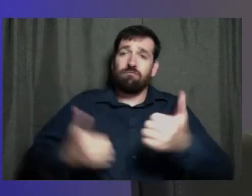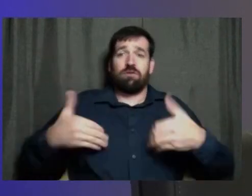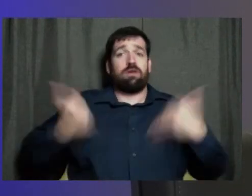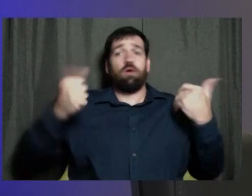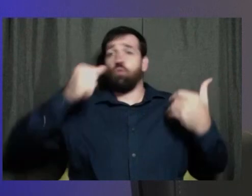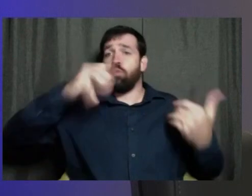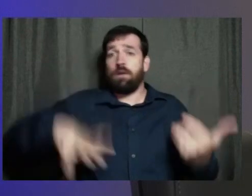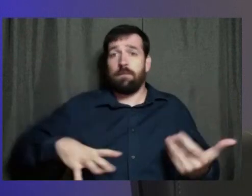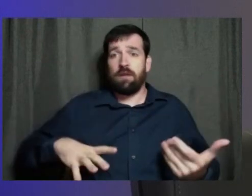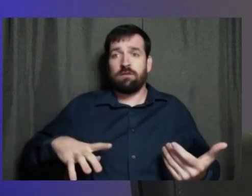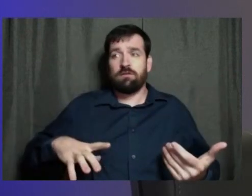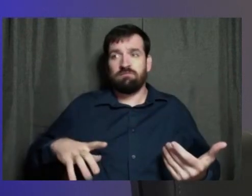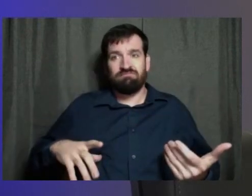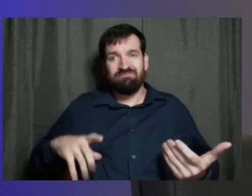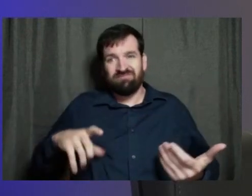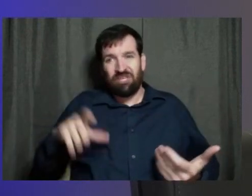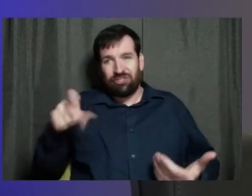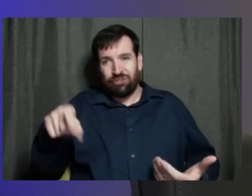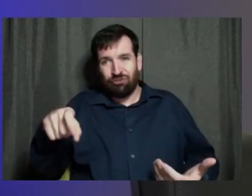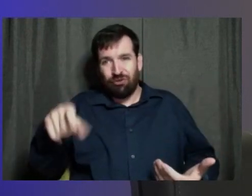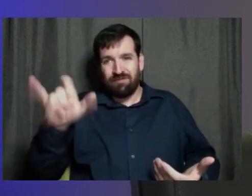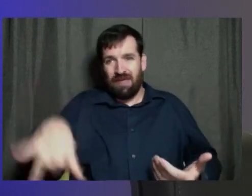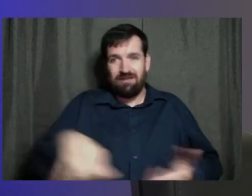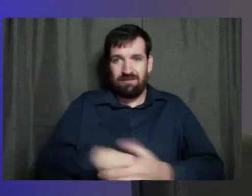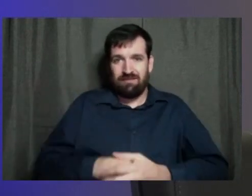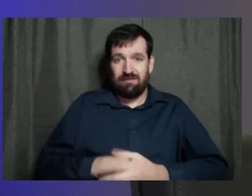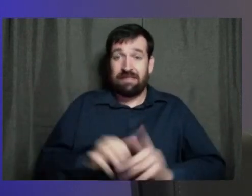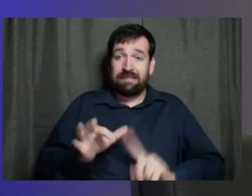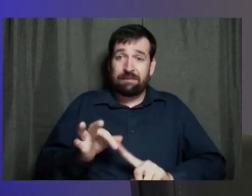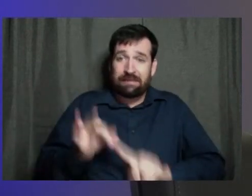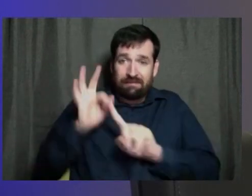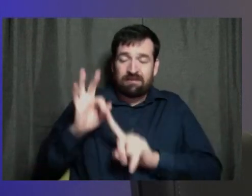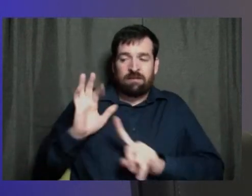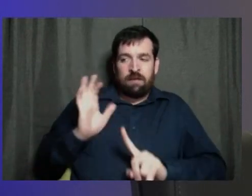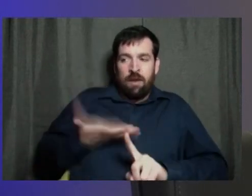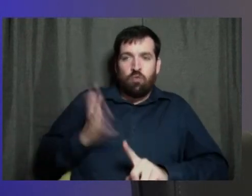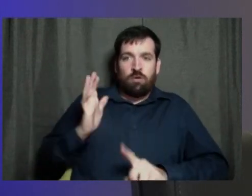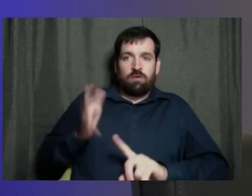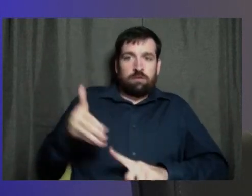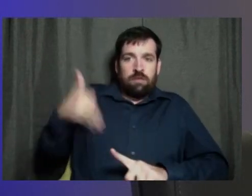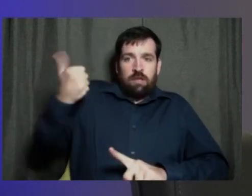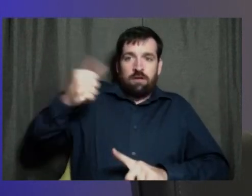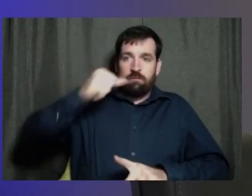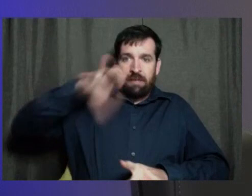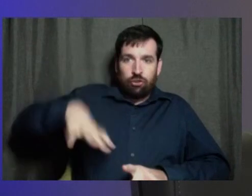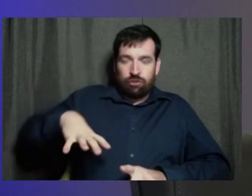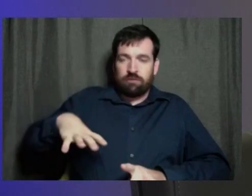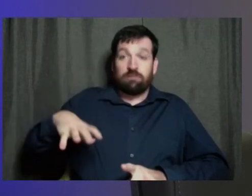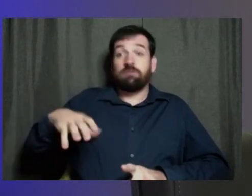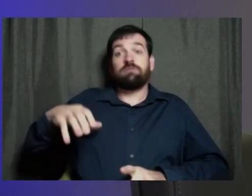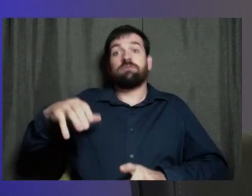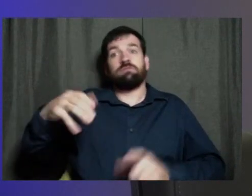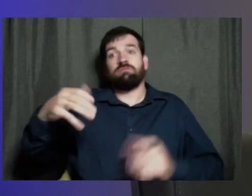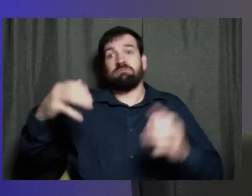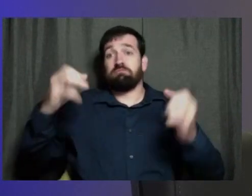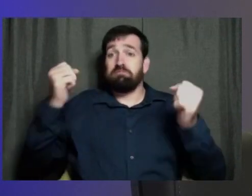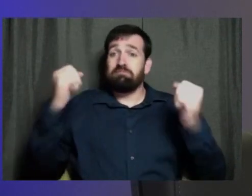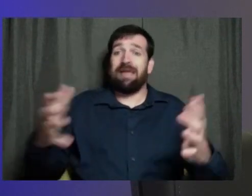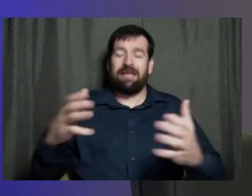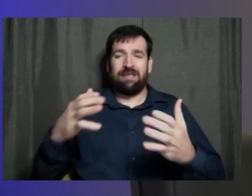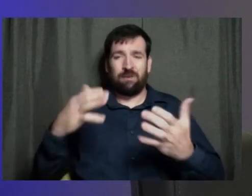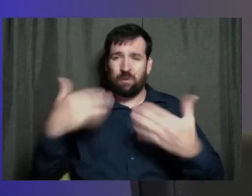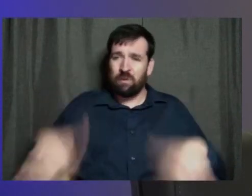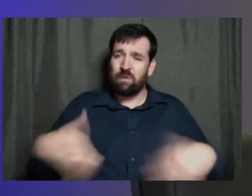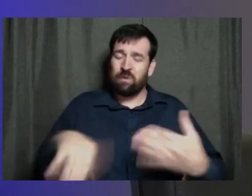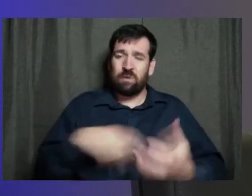think deserves that. Every woman deserves that, but particularly our young patients. There are many nuances to this care, and they deserve to have